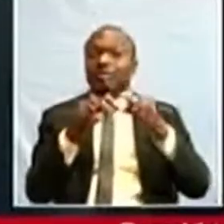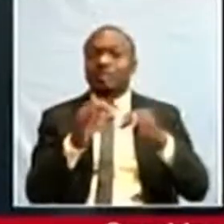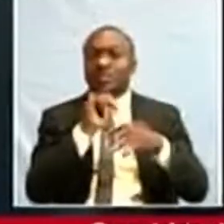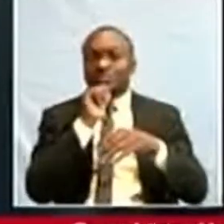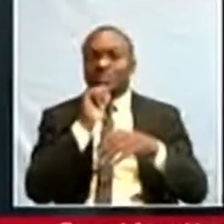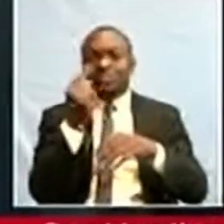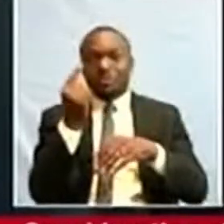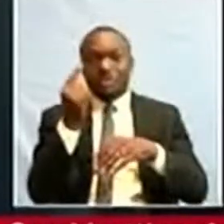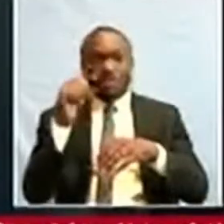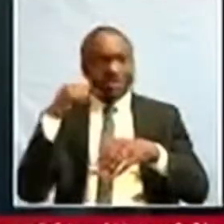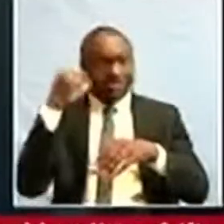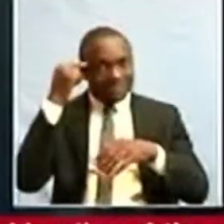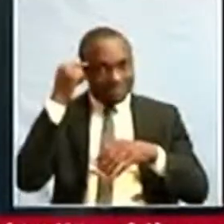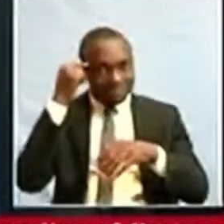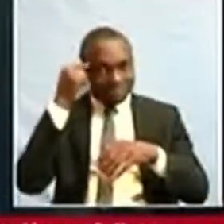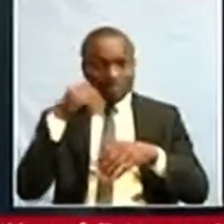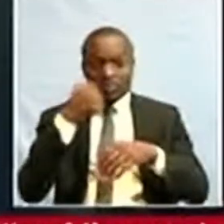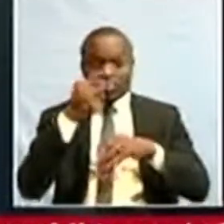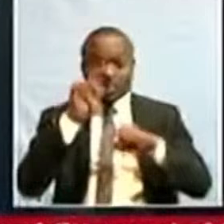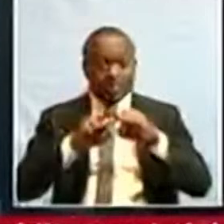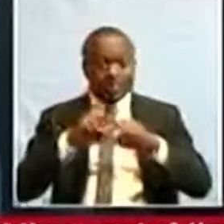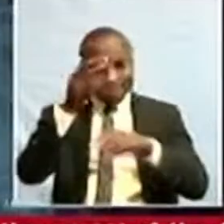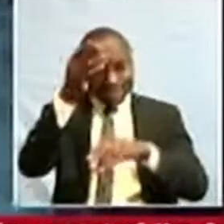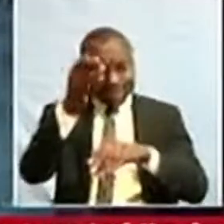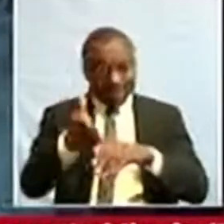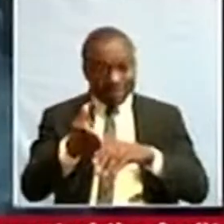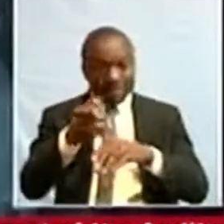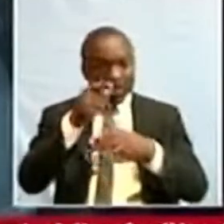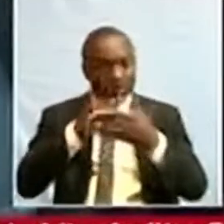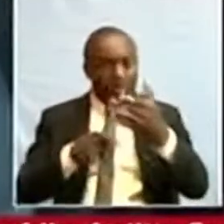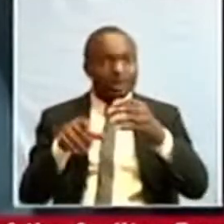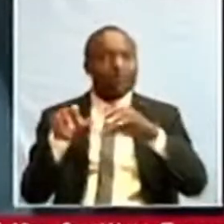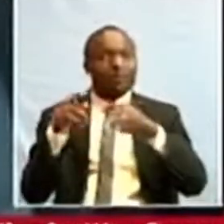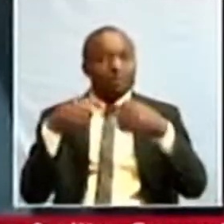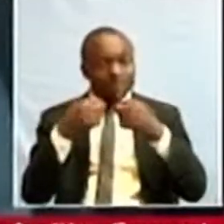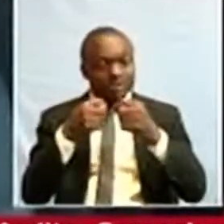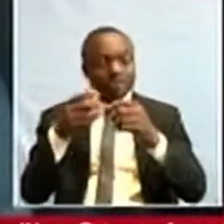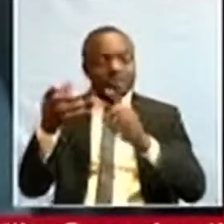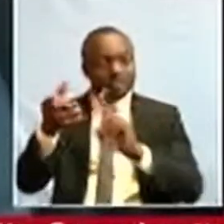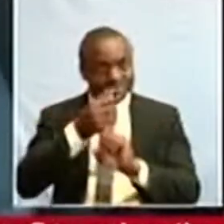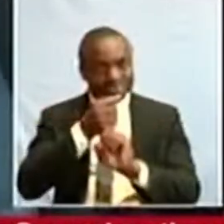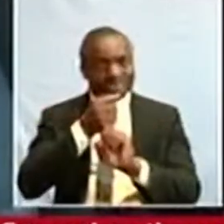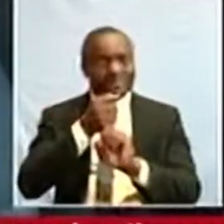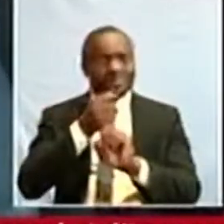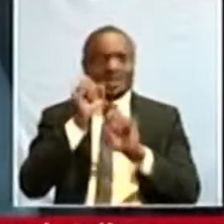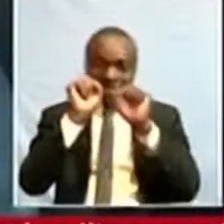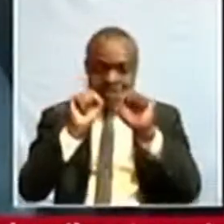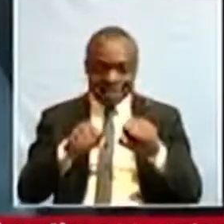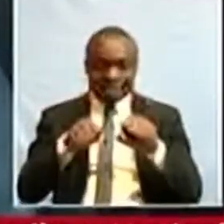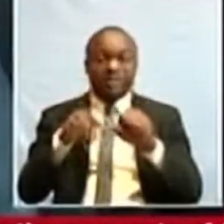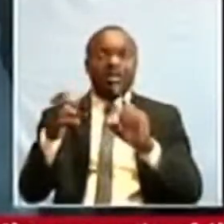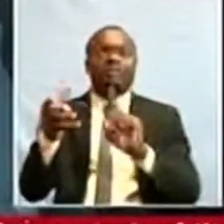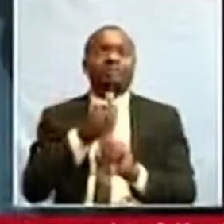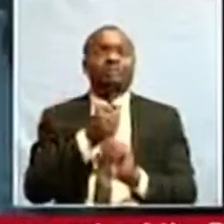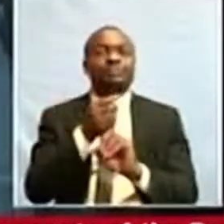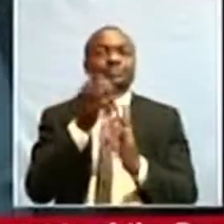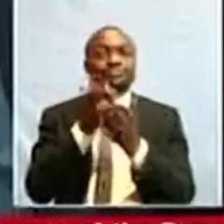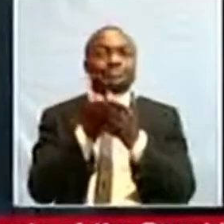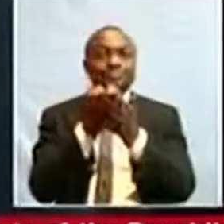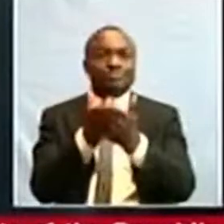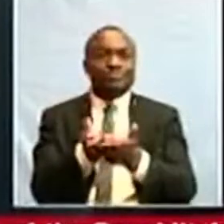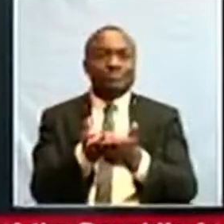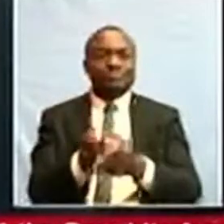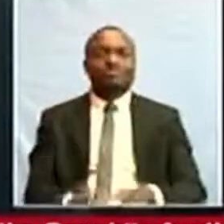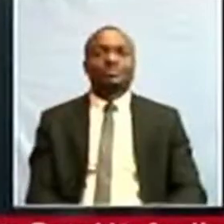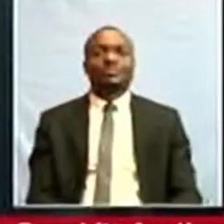the intersection to ensure that what we are trying to achieve is actually achieved? I submit,